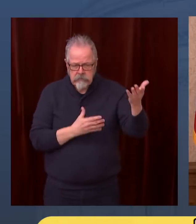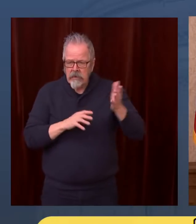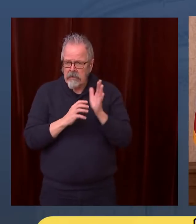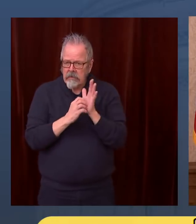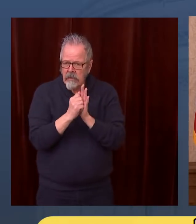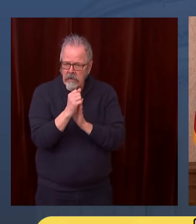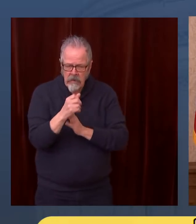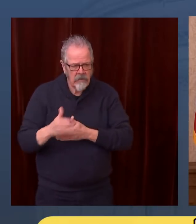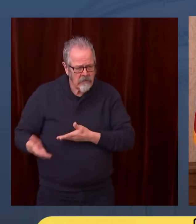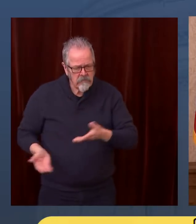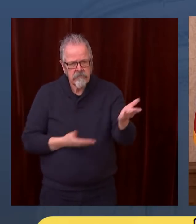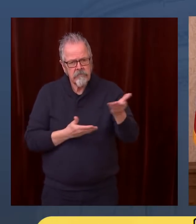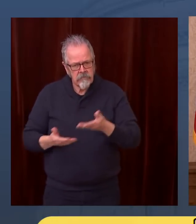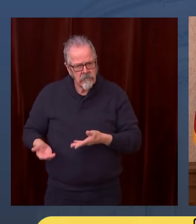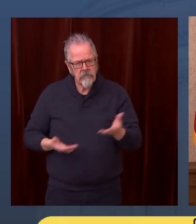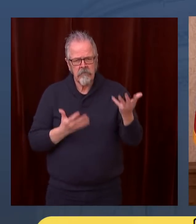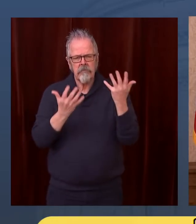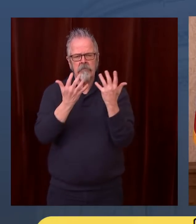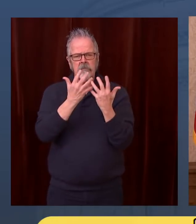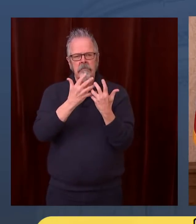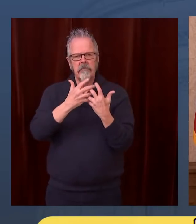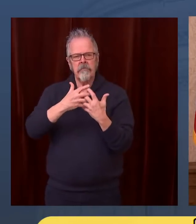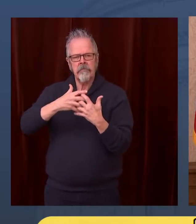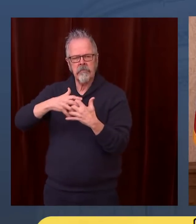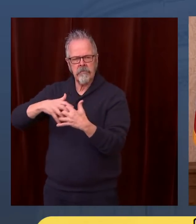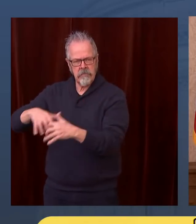well. And I think we're going to achieve that.